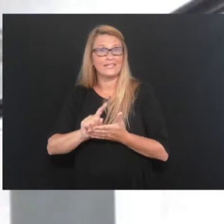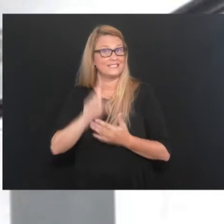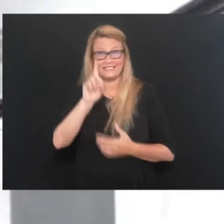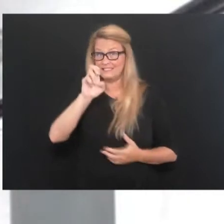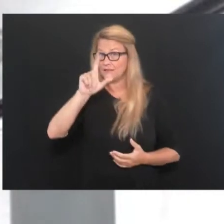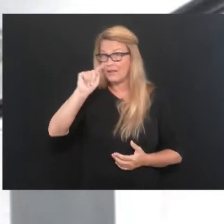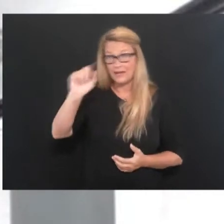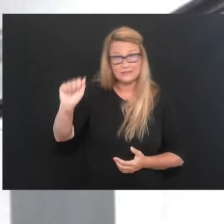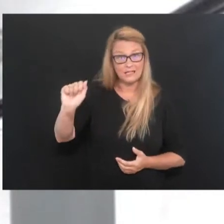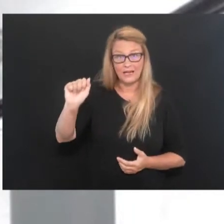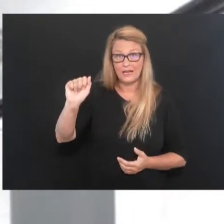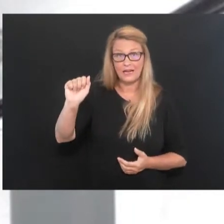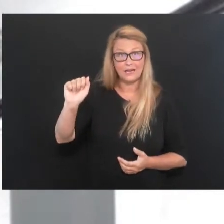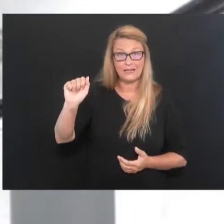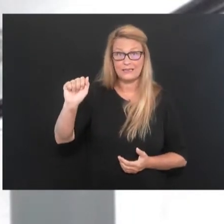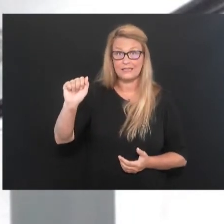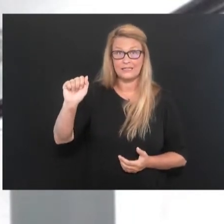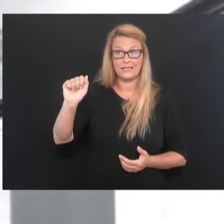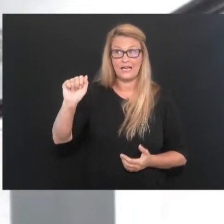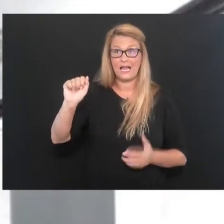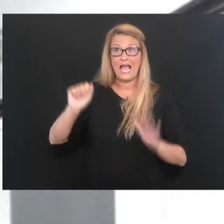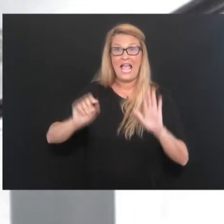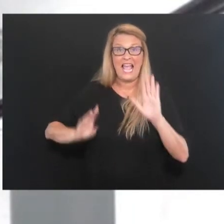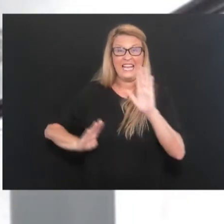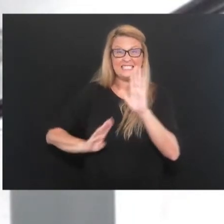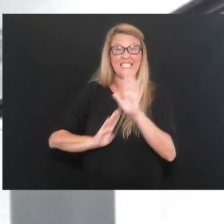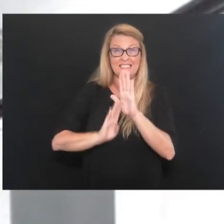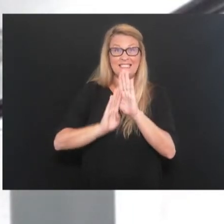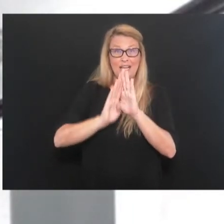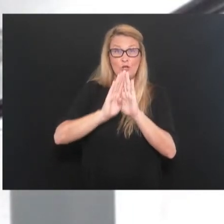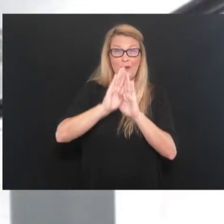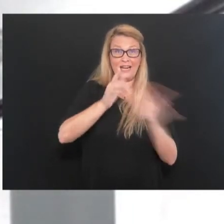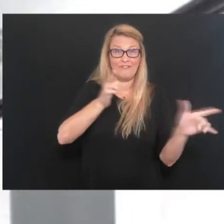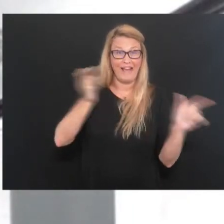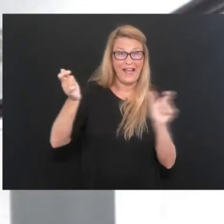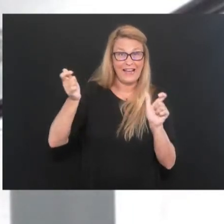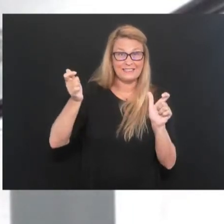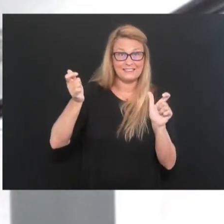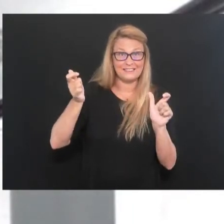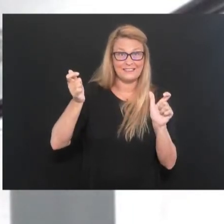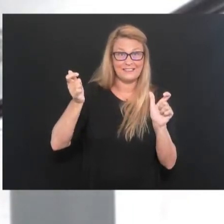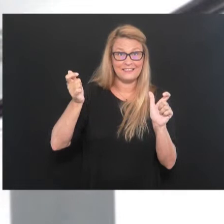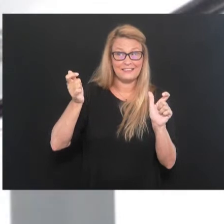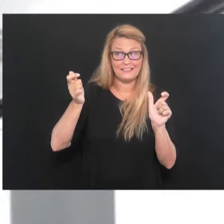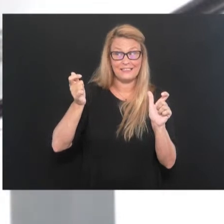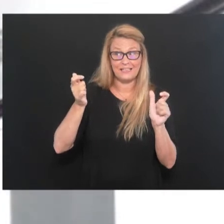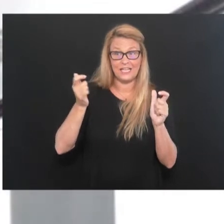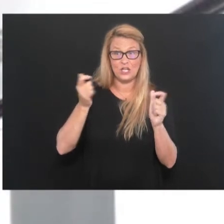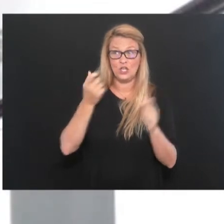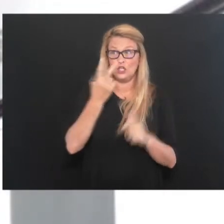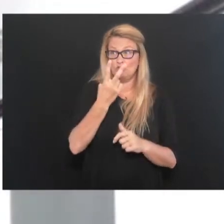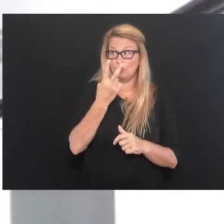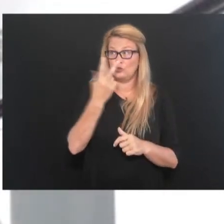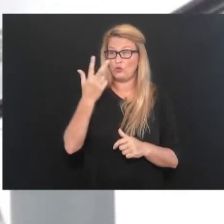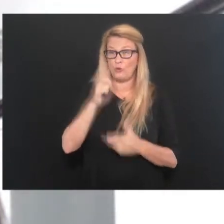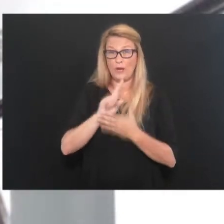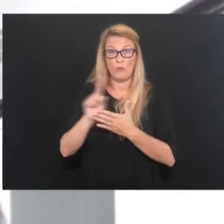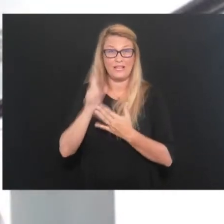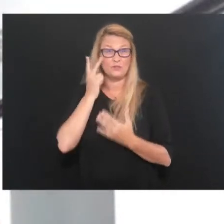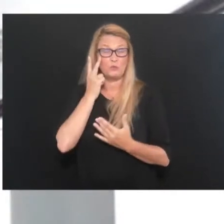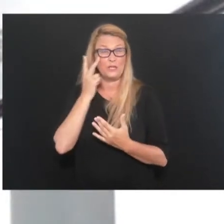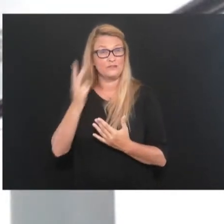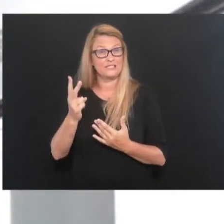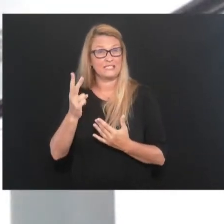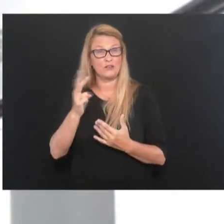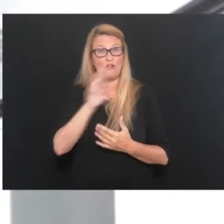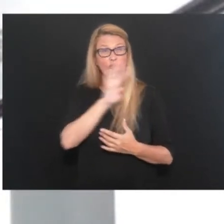Clay has mentioned, it's kind of accelerating a little faster. And even our own cases here in the last 2 to 3 weeks, we've seen a